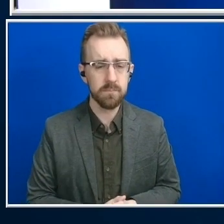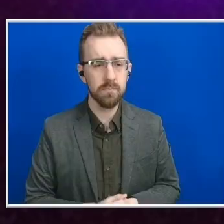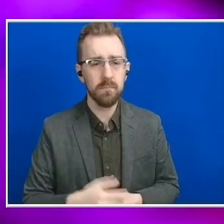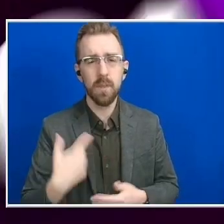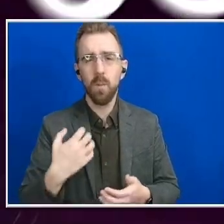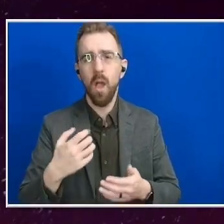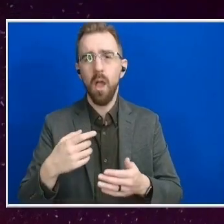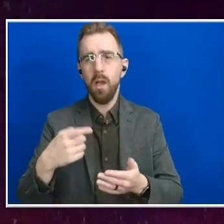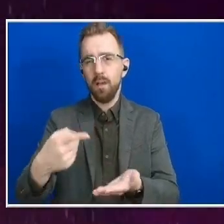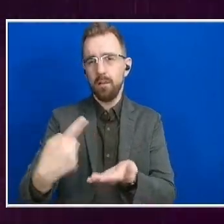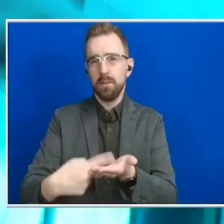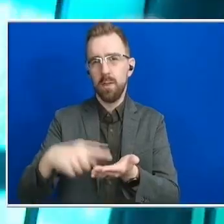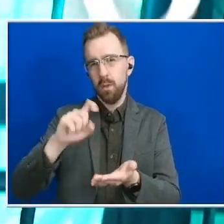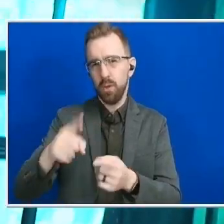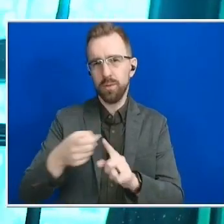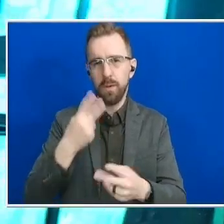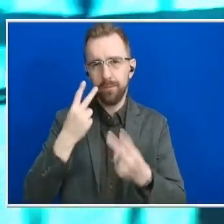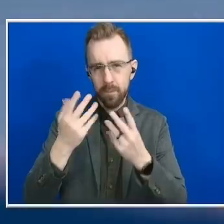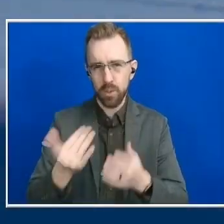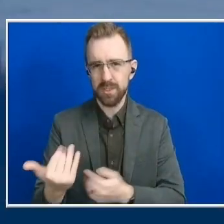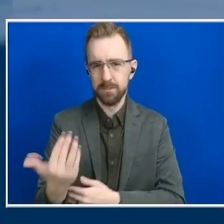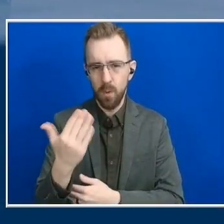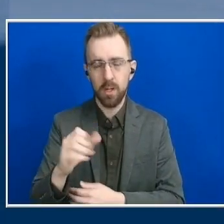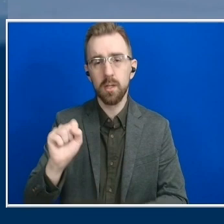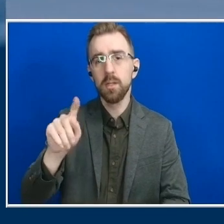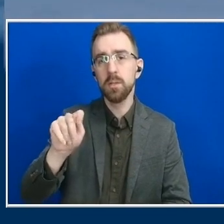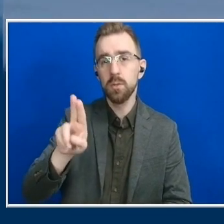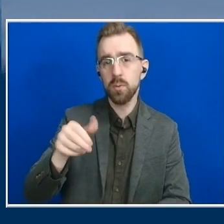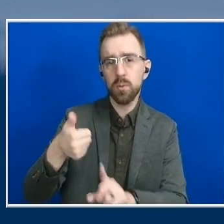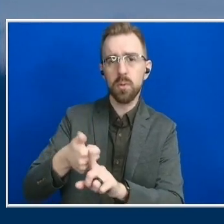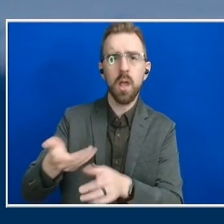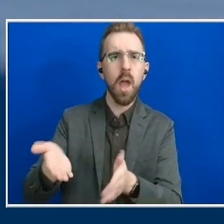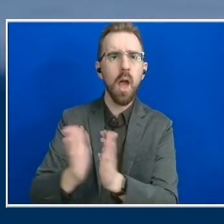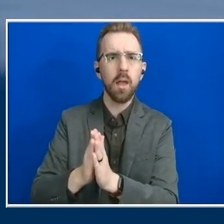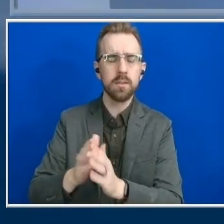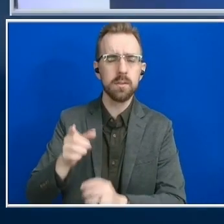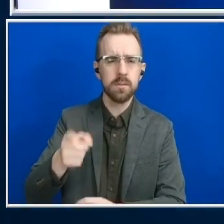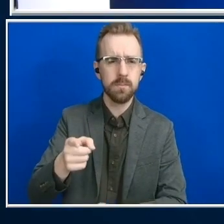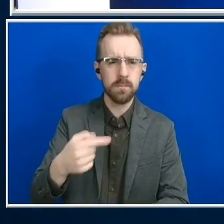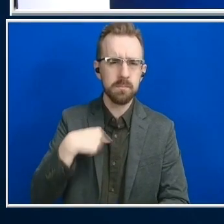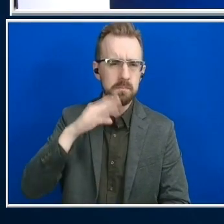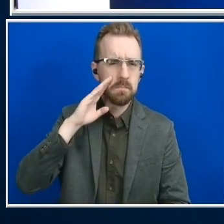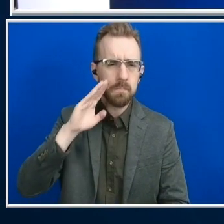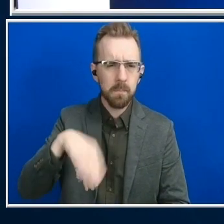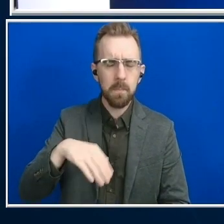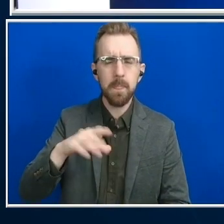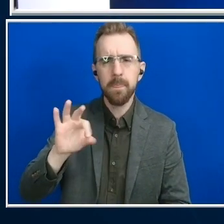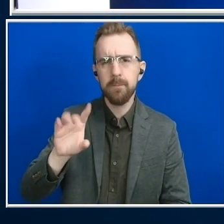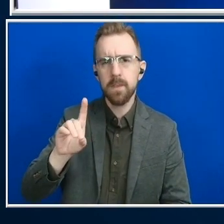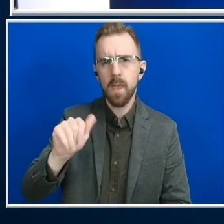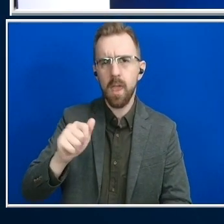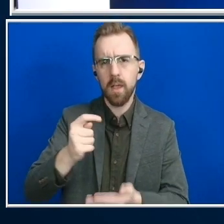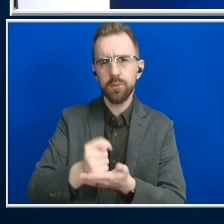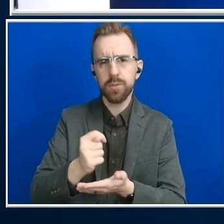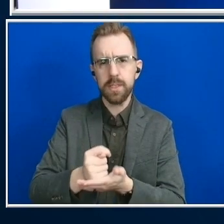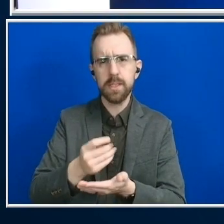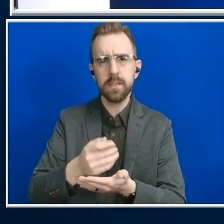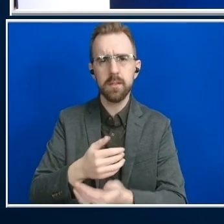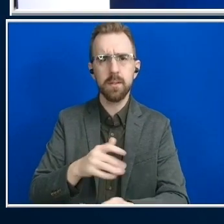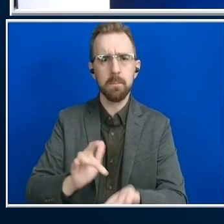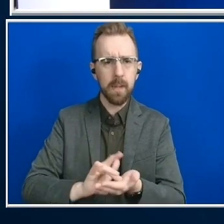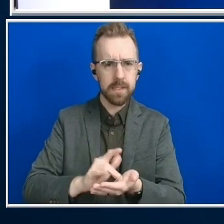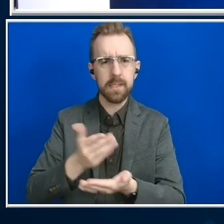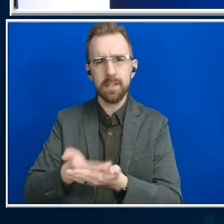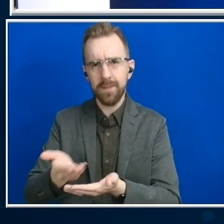viewers this morning. And Stu wants to know, he says, I know the FDA treats drugs and devices differently. Is